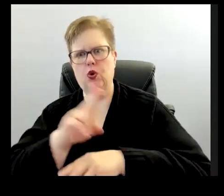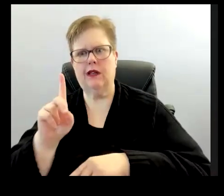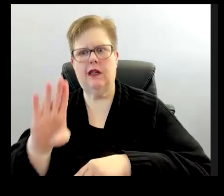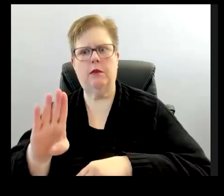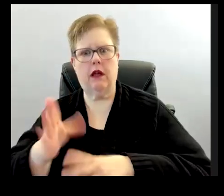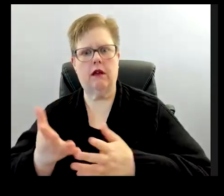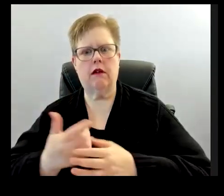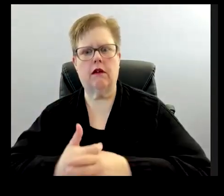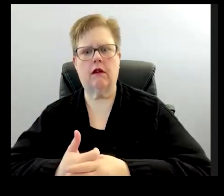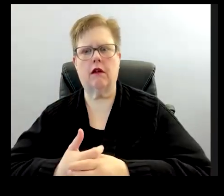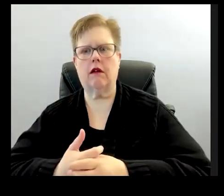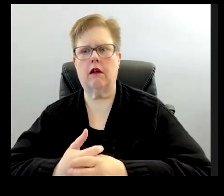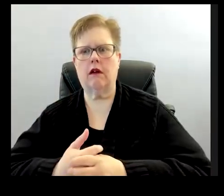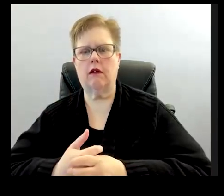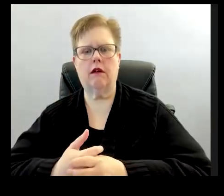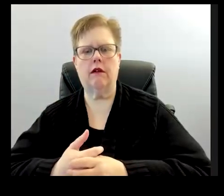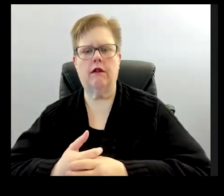board?